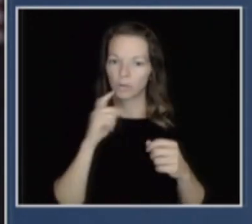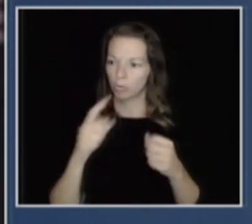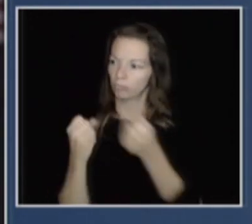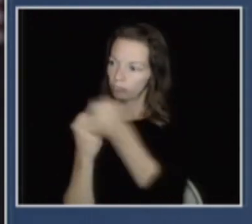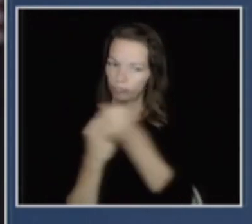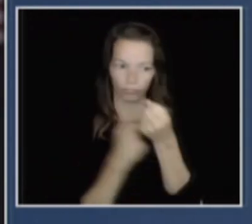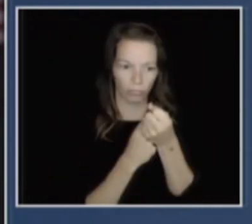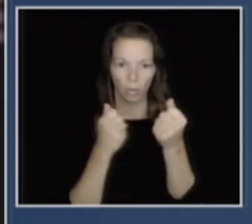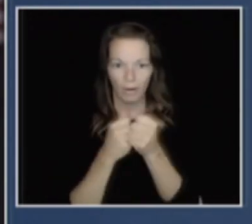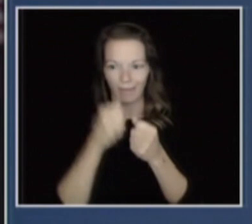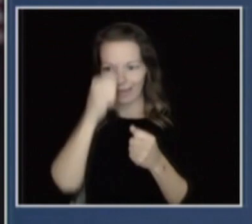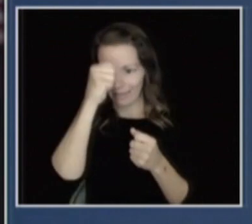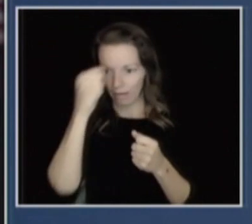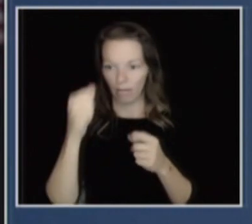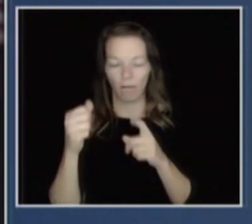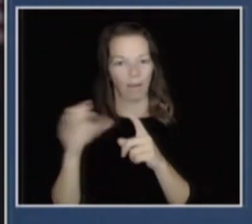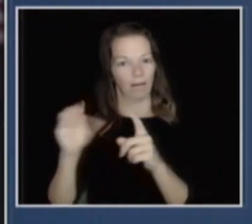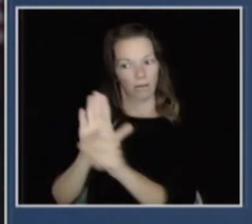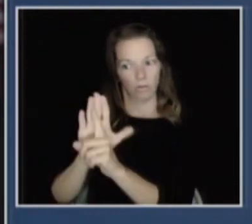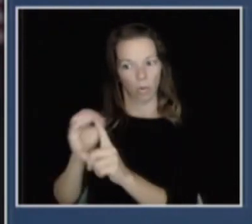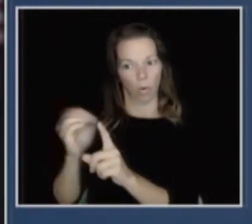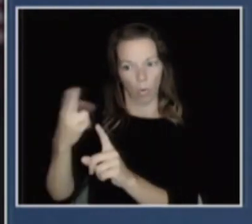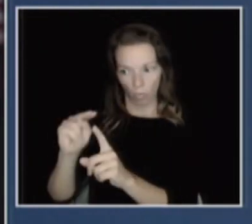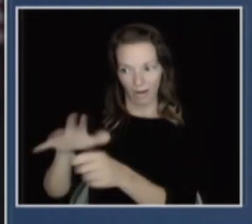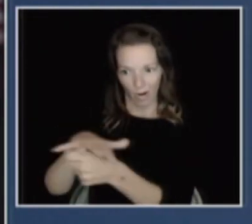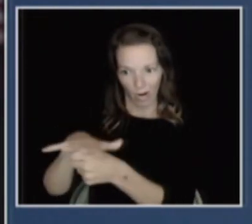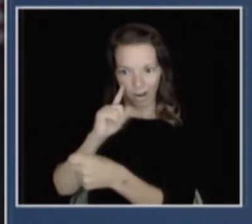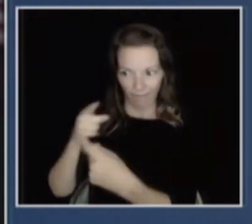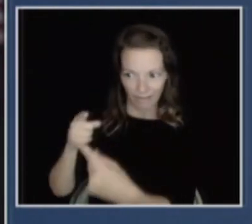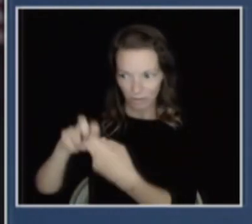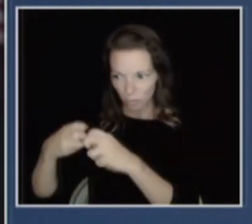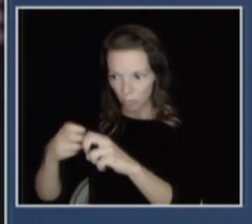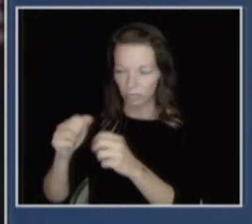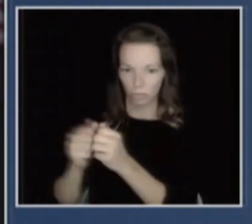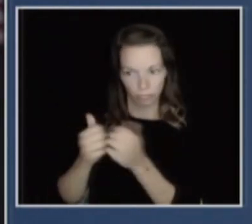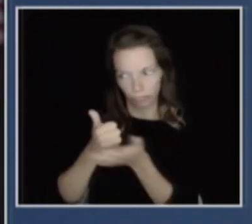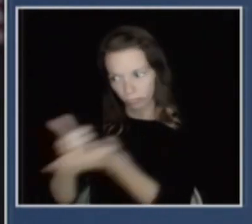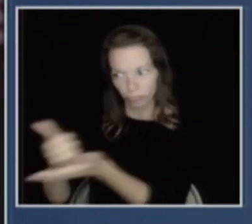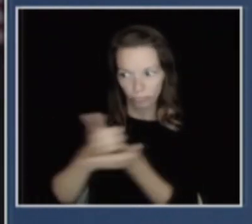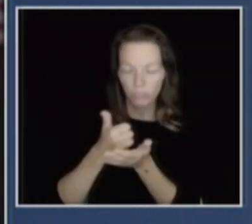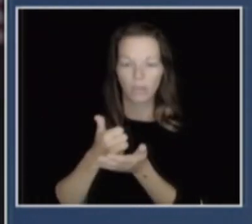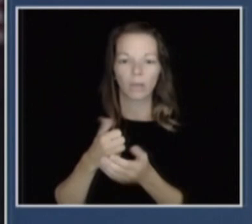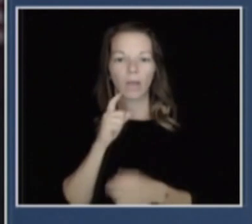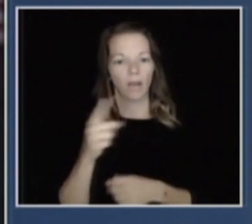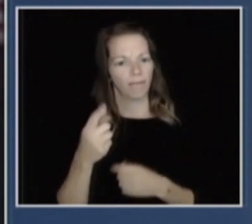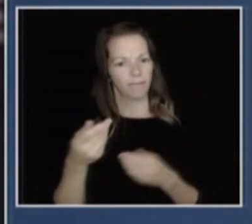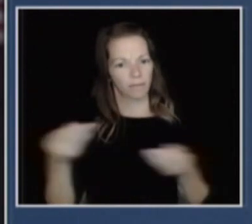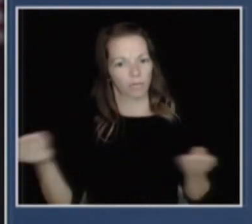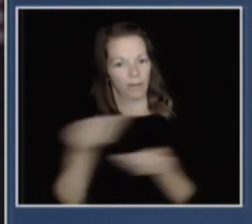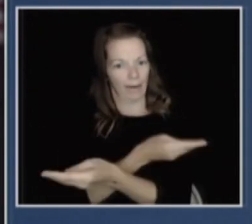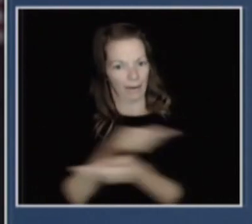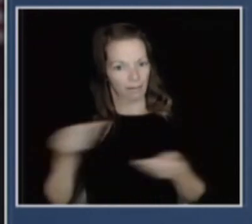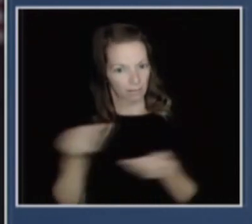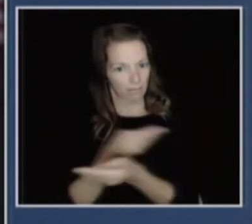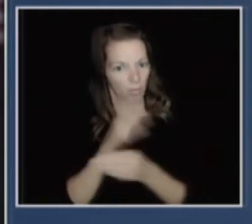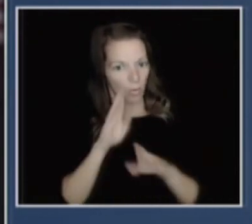threats it faces in its own region and along its borders. Expanding greater two-way trades that opens markets and grows the